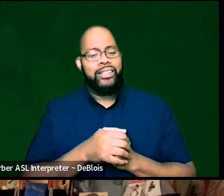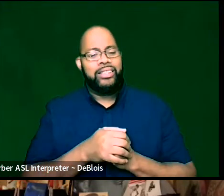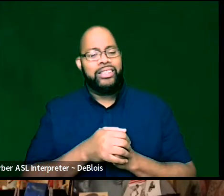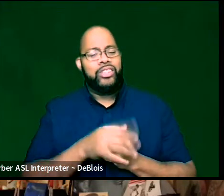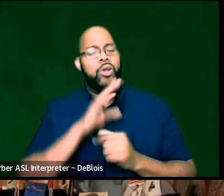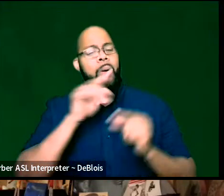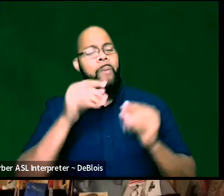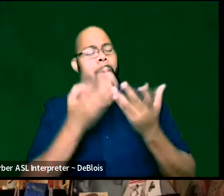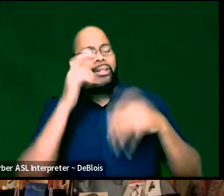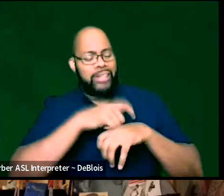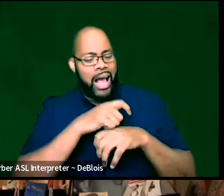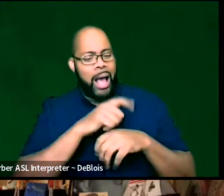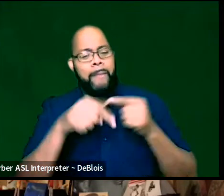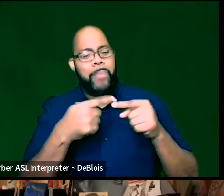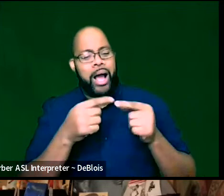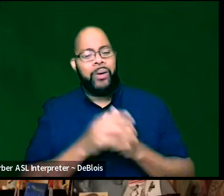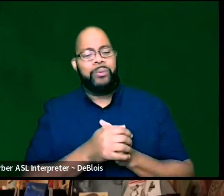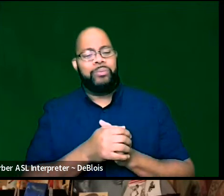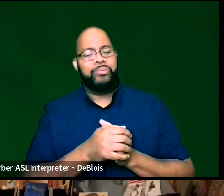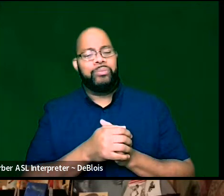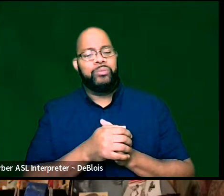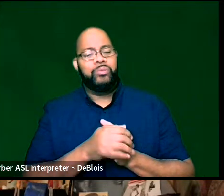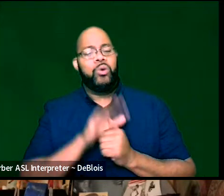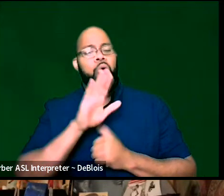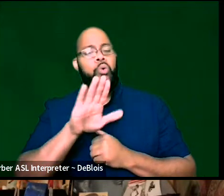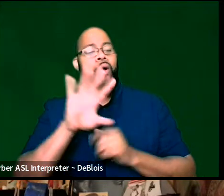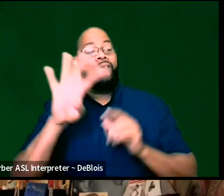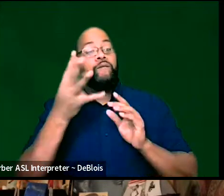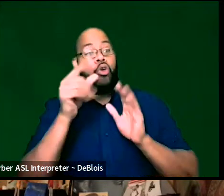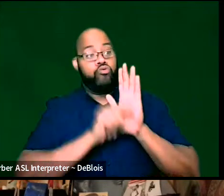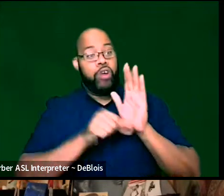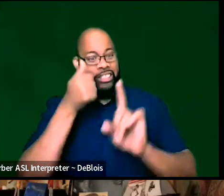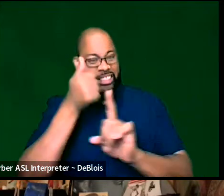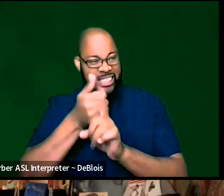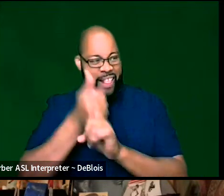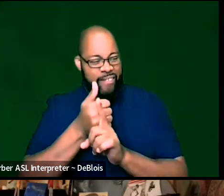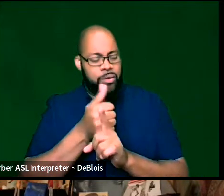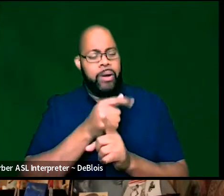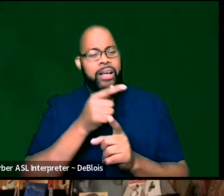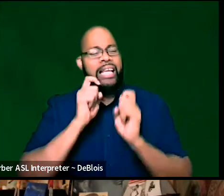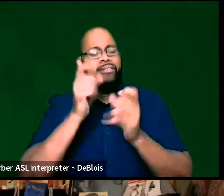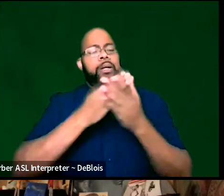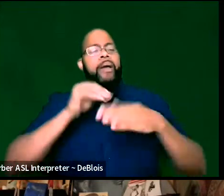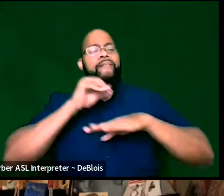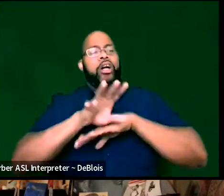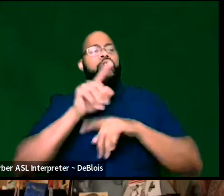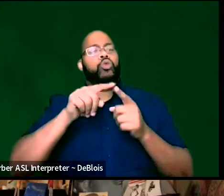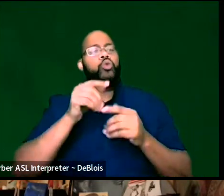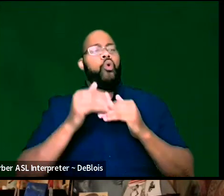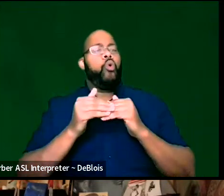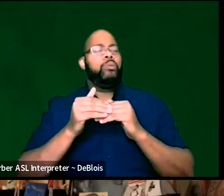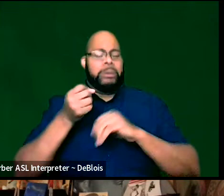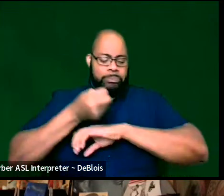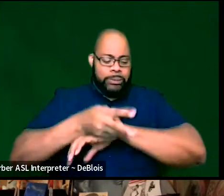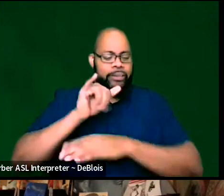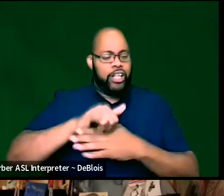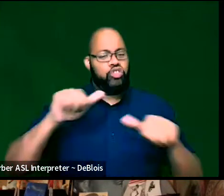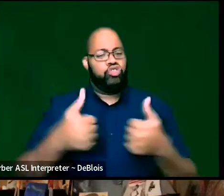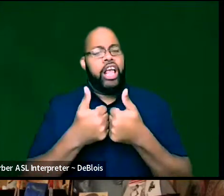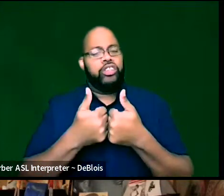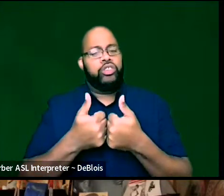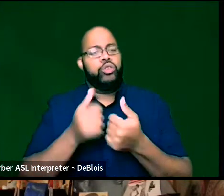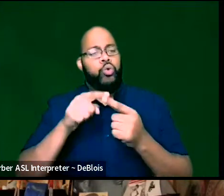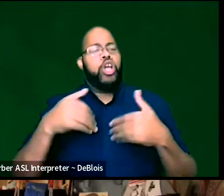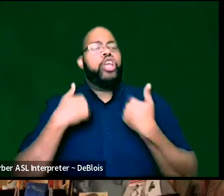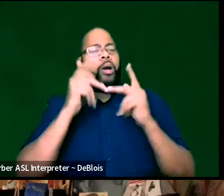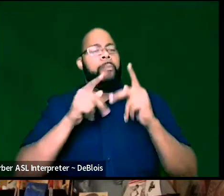talked multiple times about, your fourth grade self, but giving some advice to overcome those challenges to your